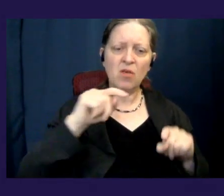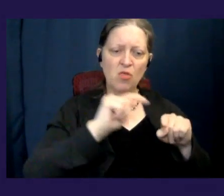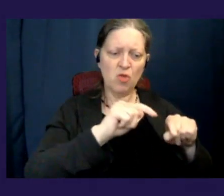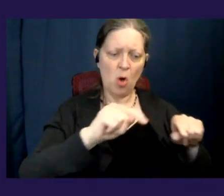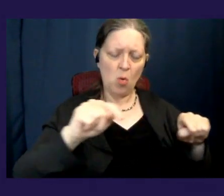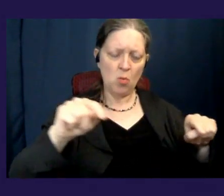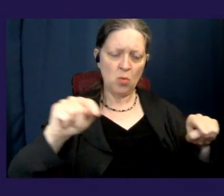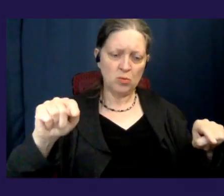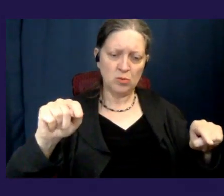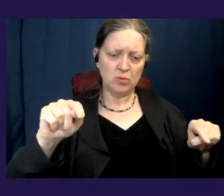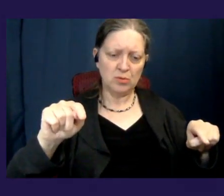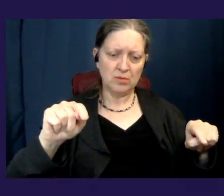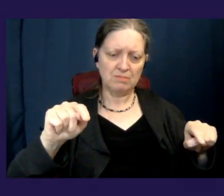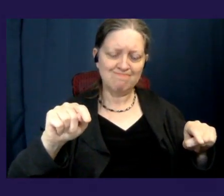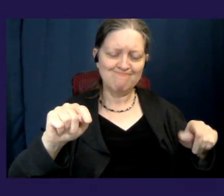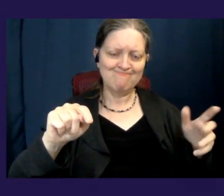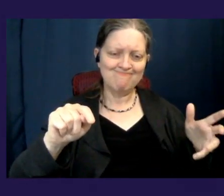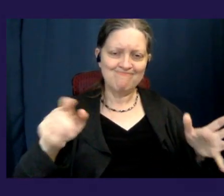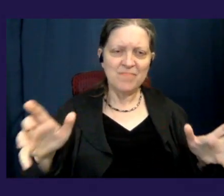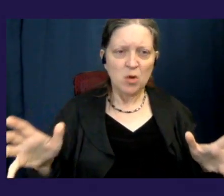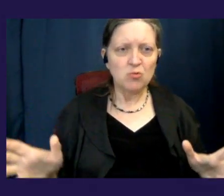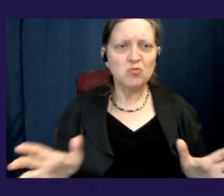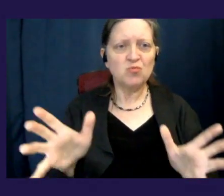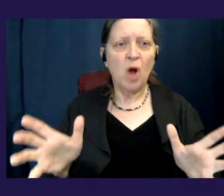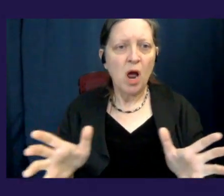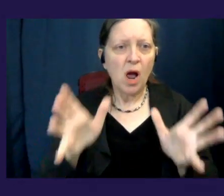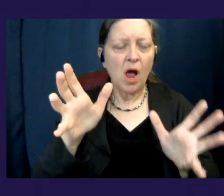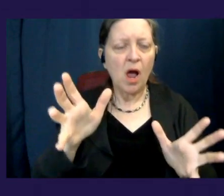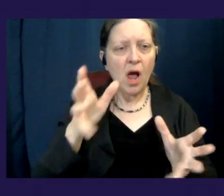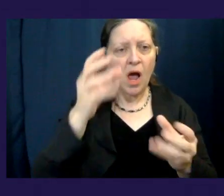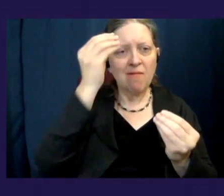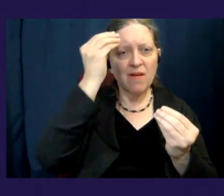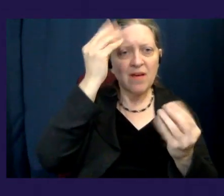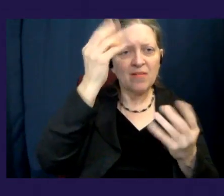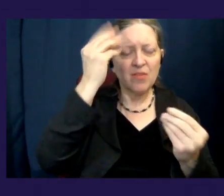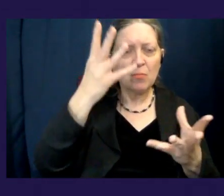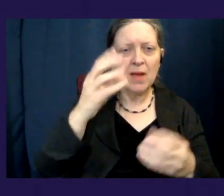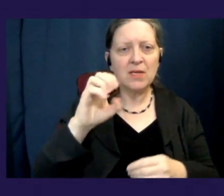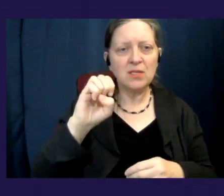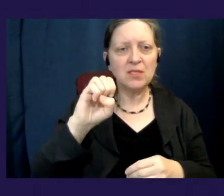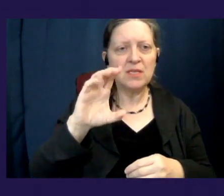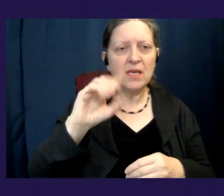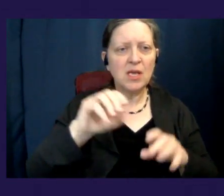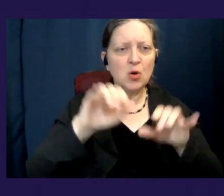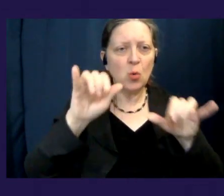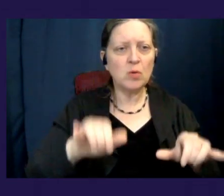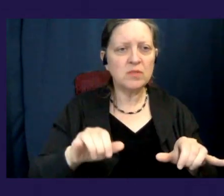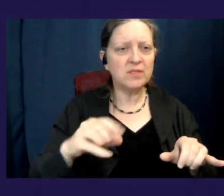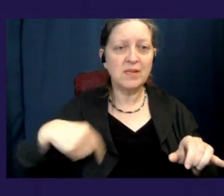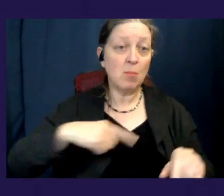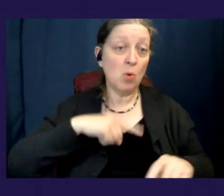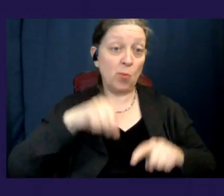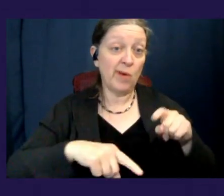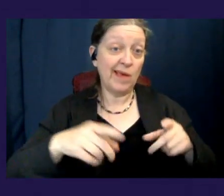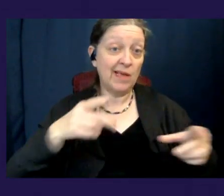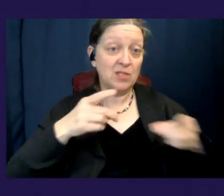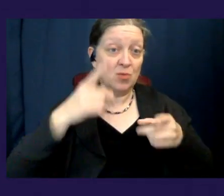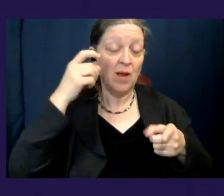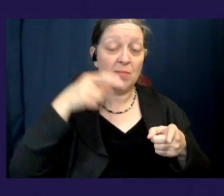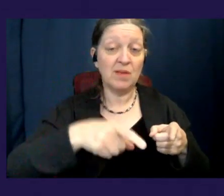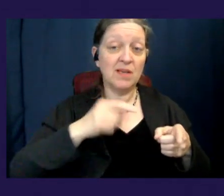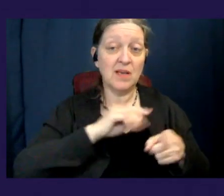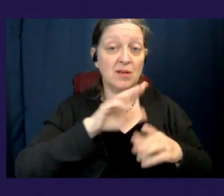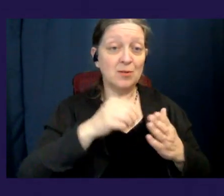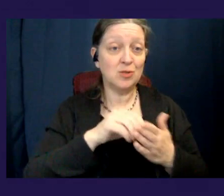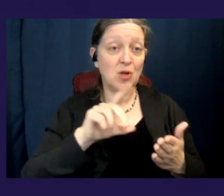the information ecosystem that nobody can describe very well because all the data are private are largely big tech companies and